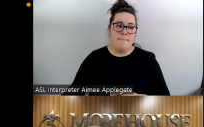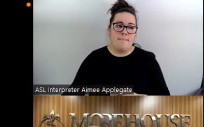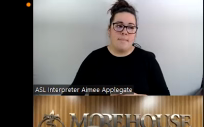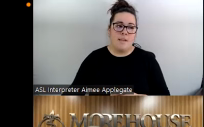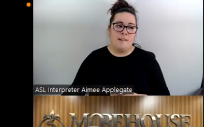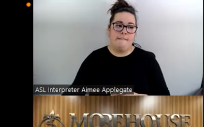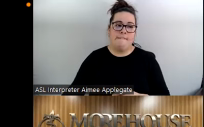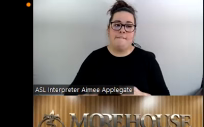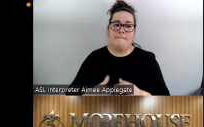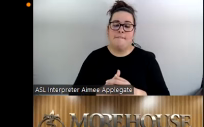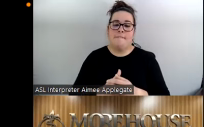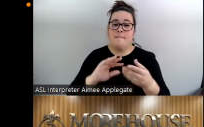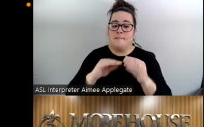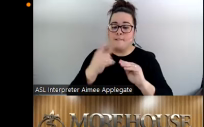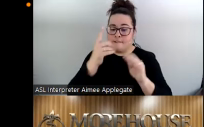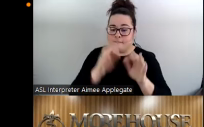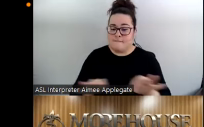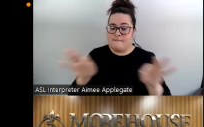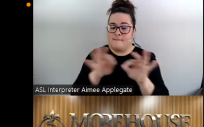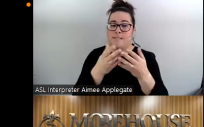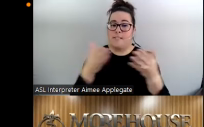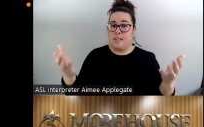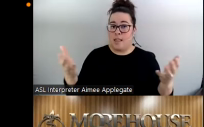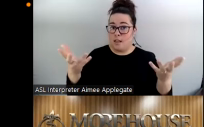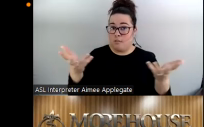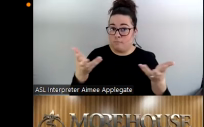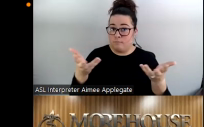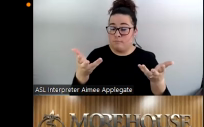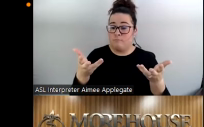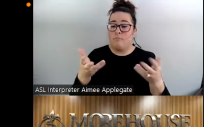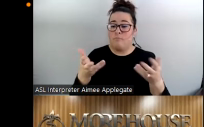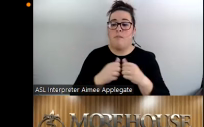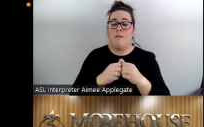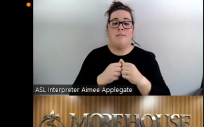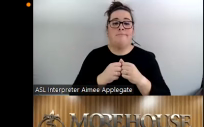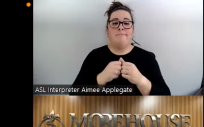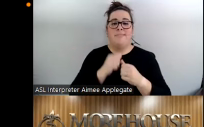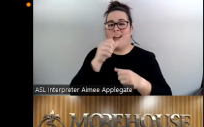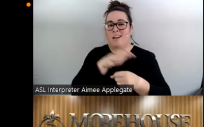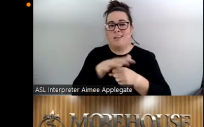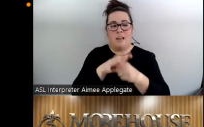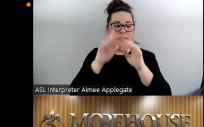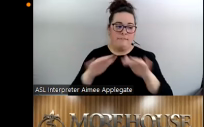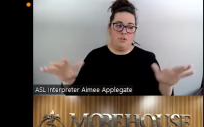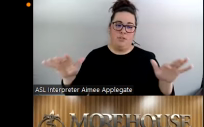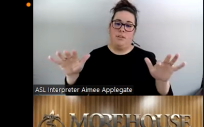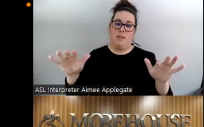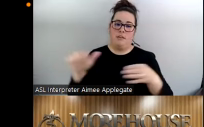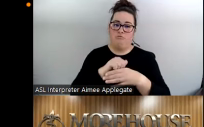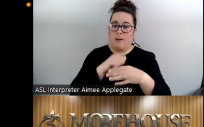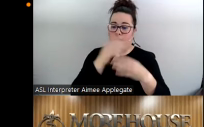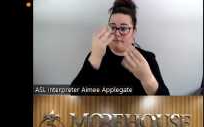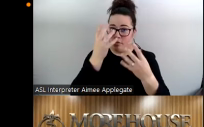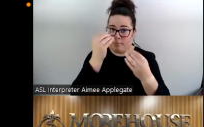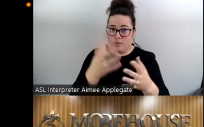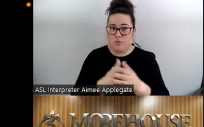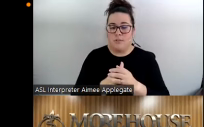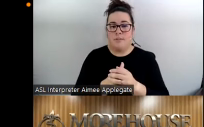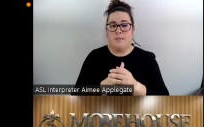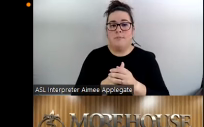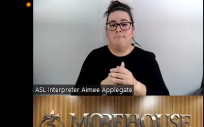The number one important thing that is a source of bias, in my opinion, is the lack of diversity in training data. And so unfortunately, there is a lot